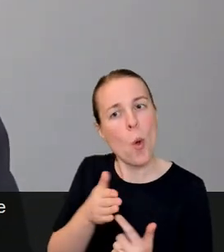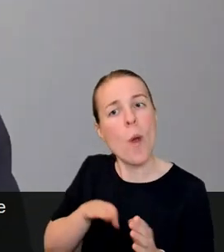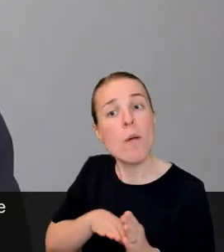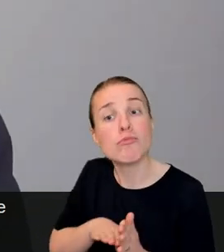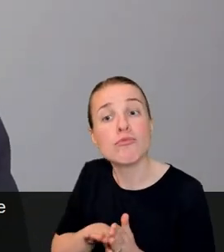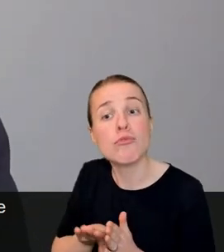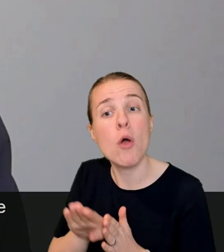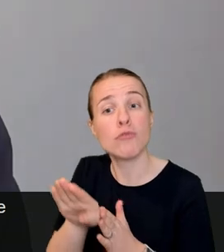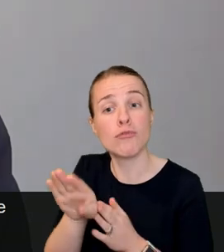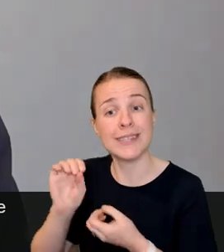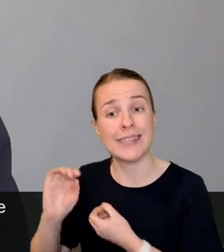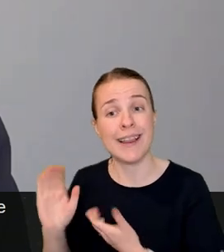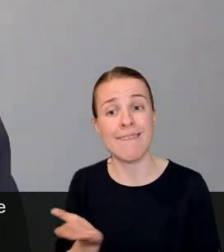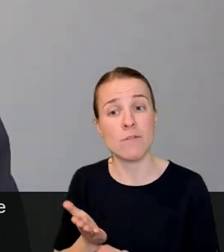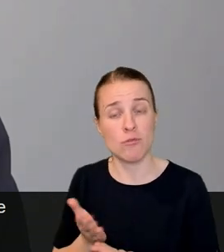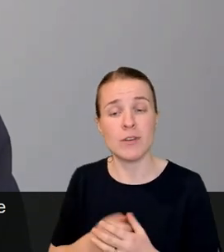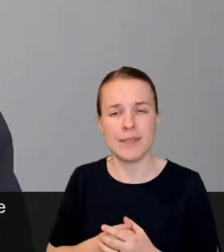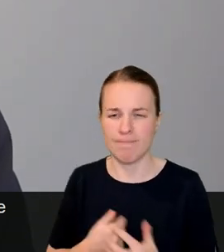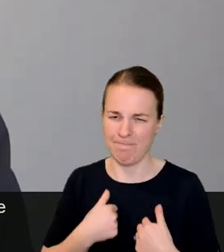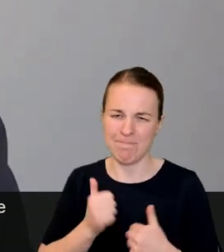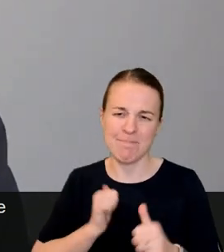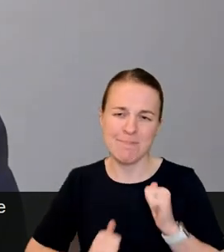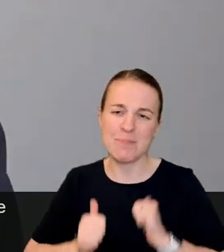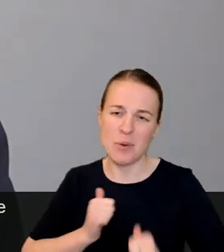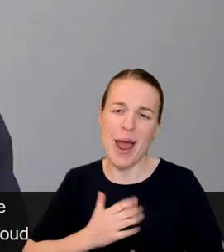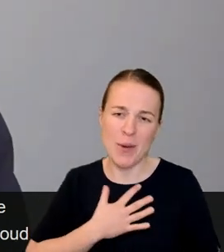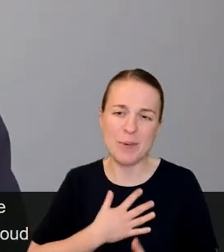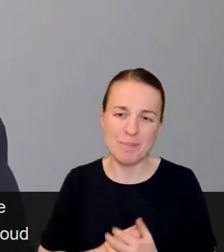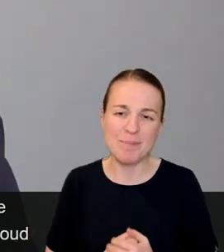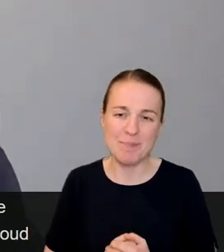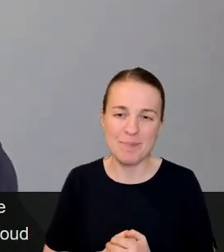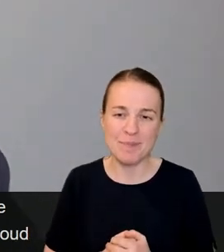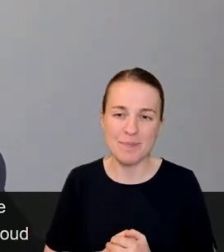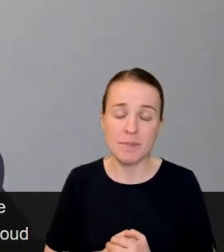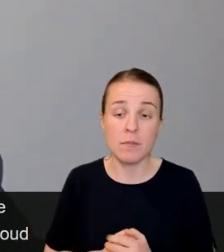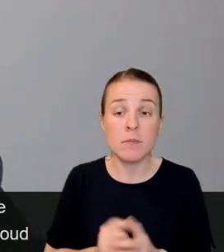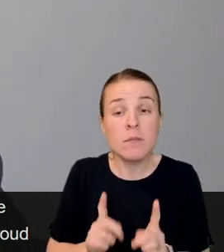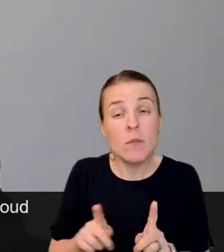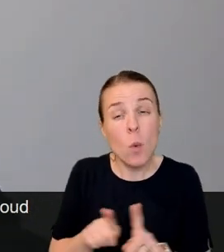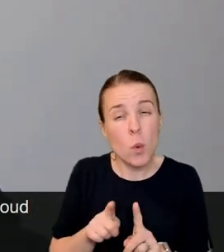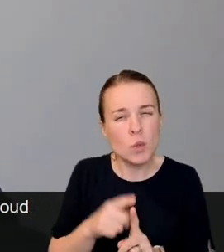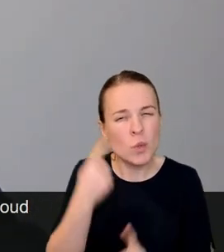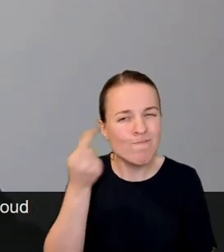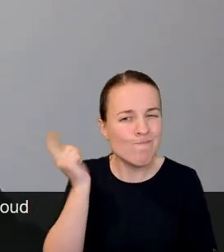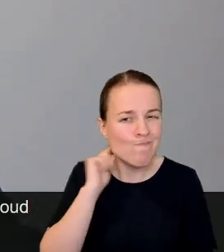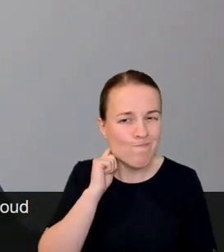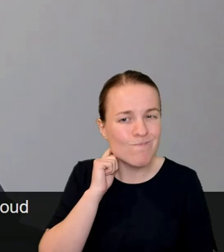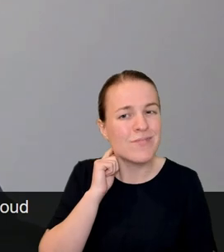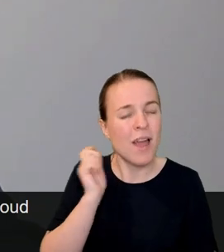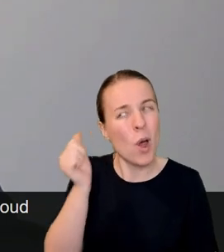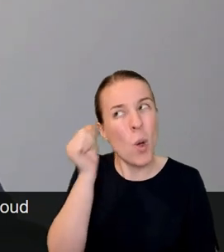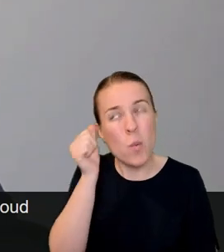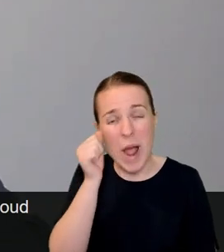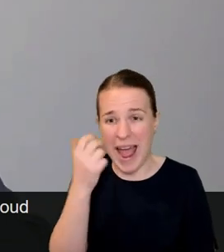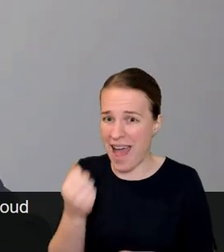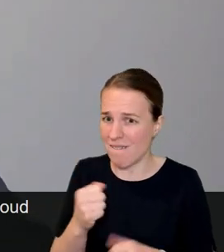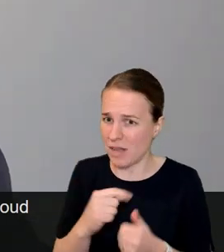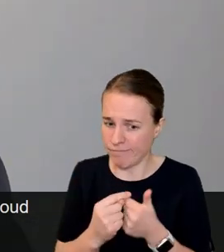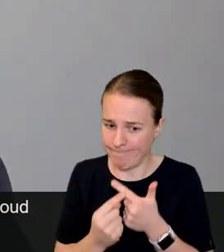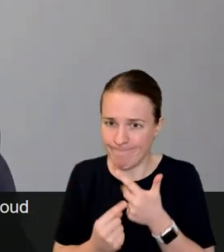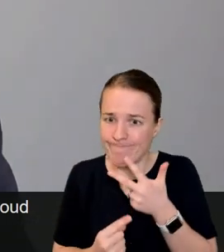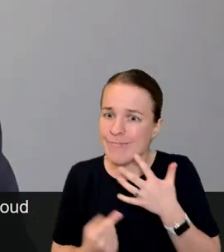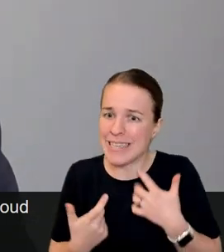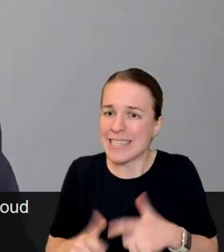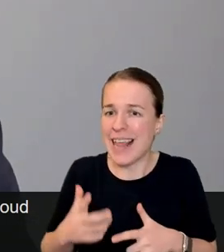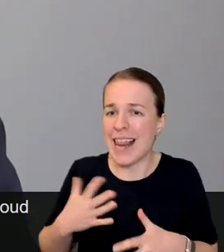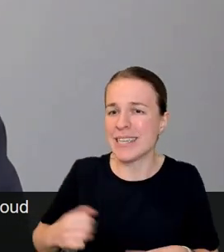I'm incredibly proud of. But I'm acutely aware that there are still so much more to do to overcome the